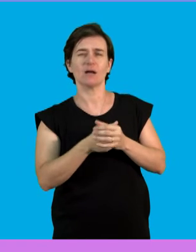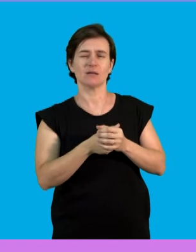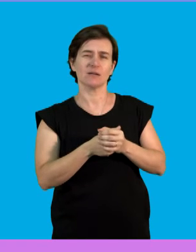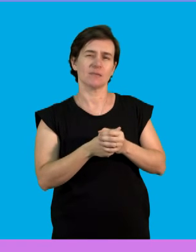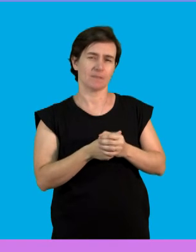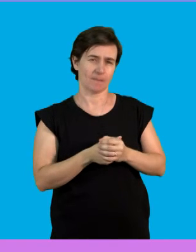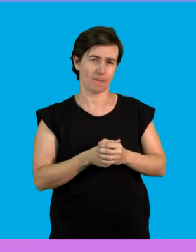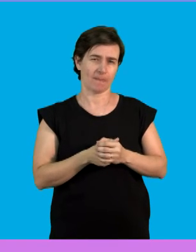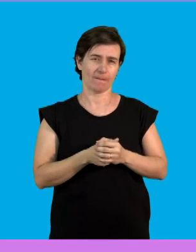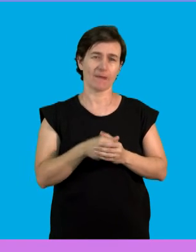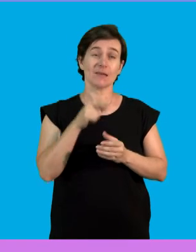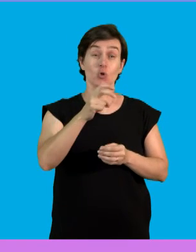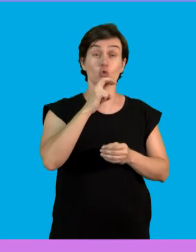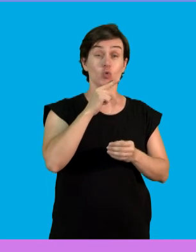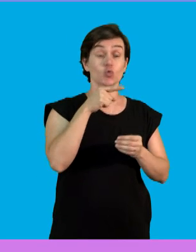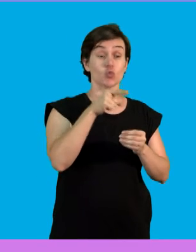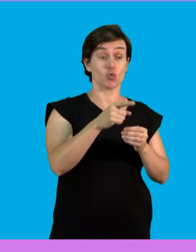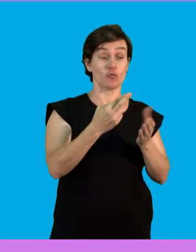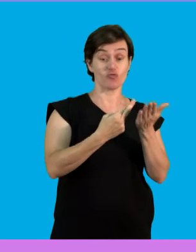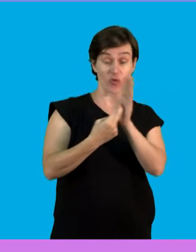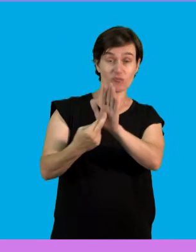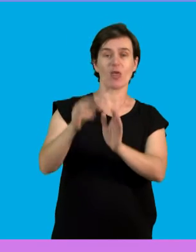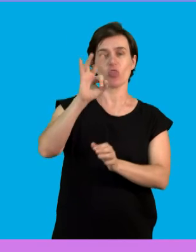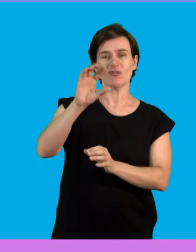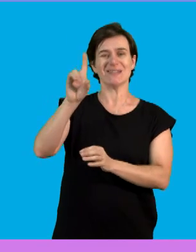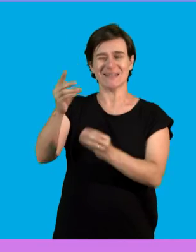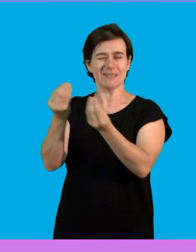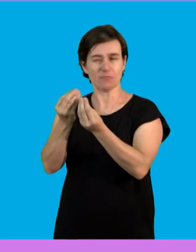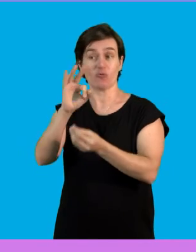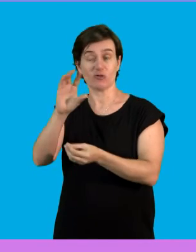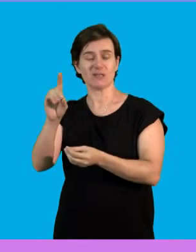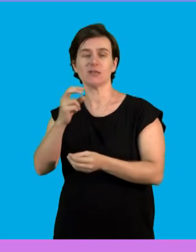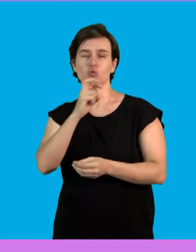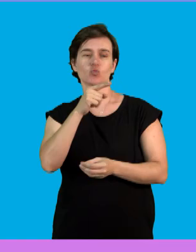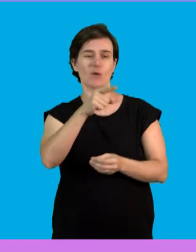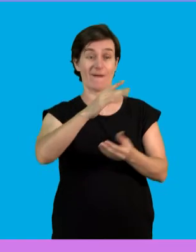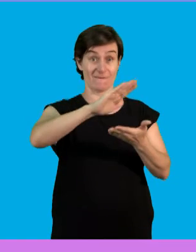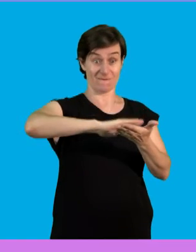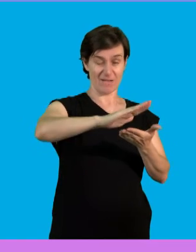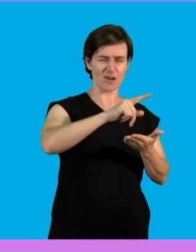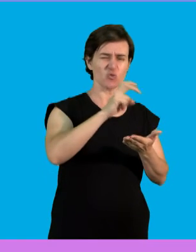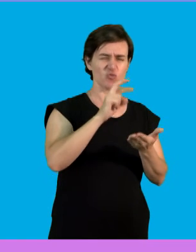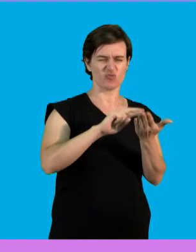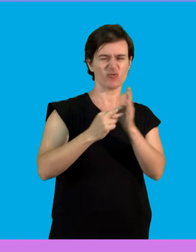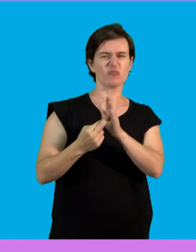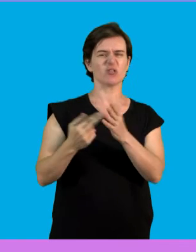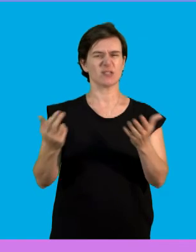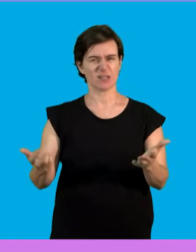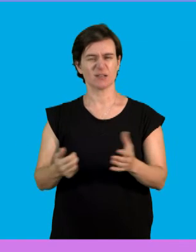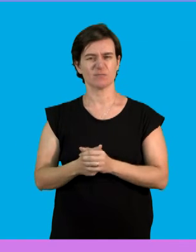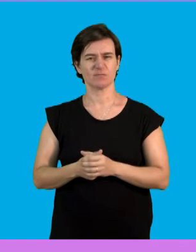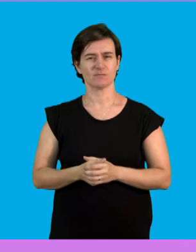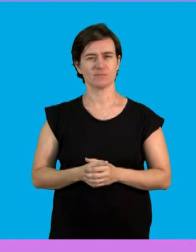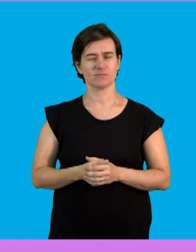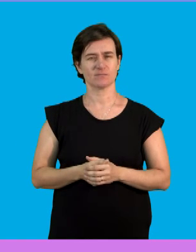and imitate an object. So it's a 3D figure of an object. It's like those action